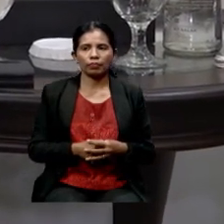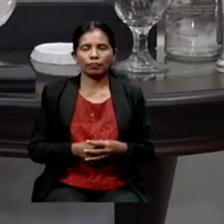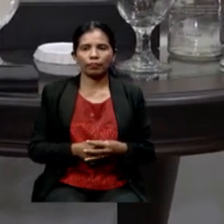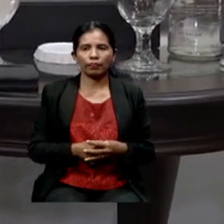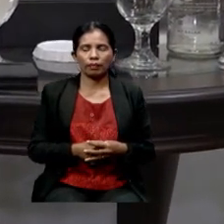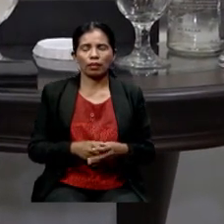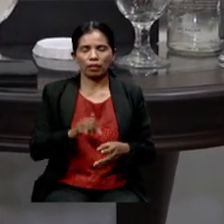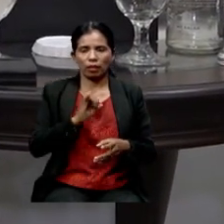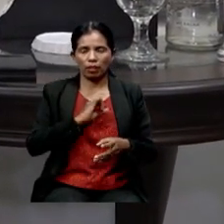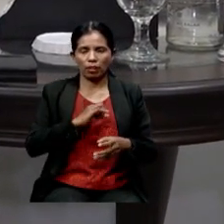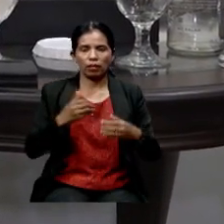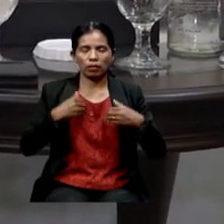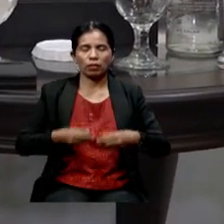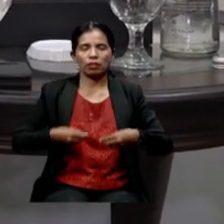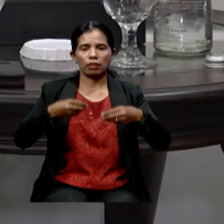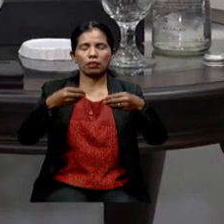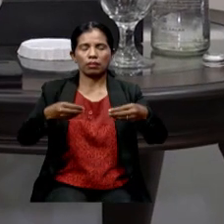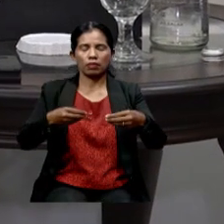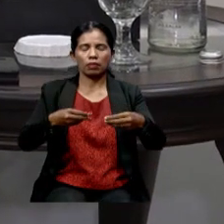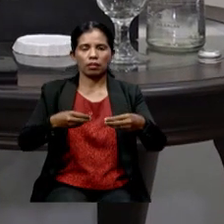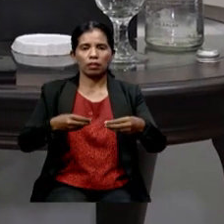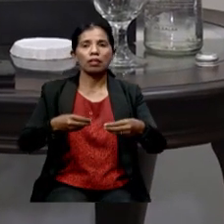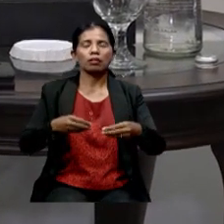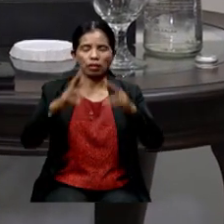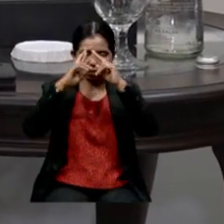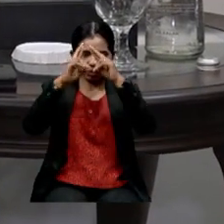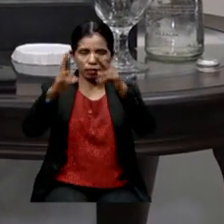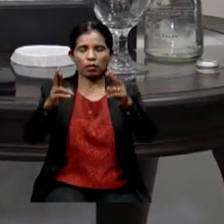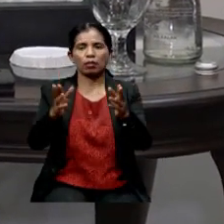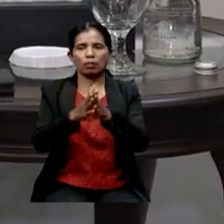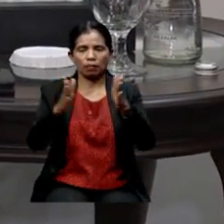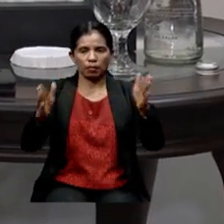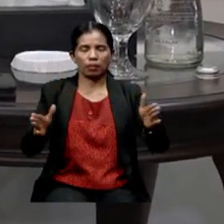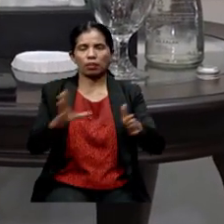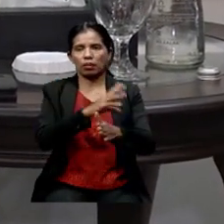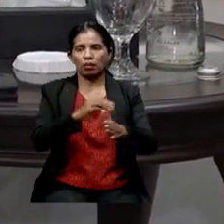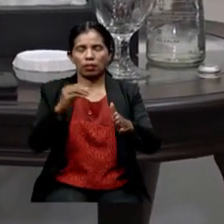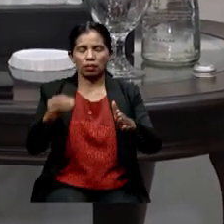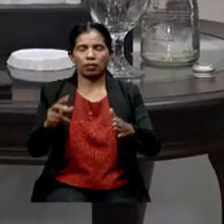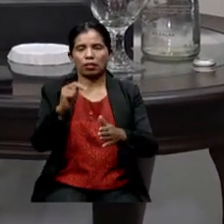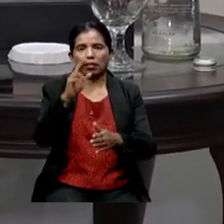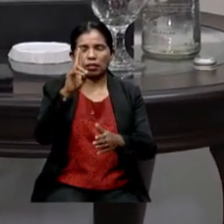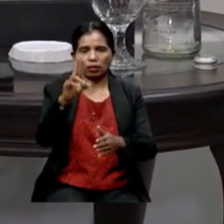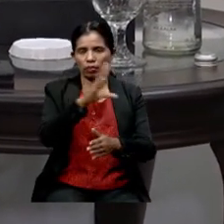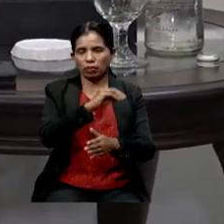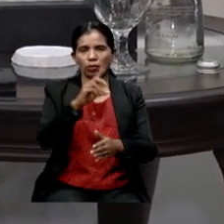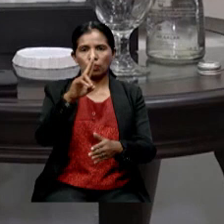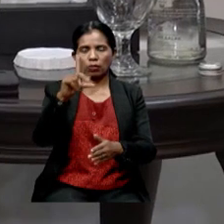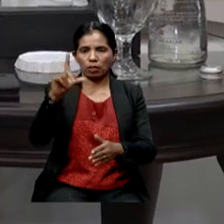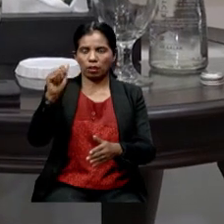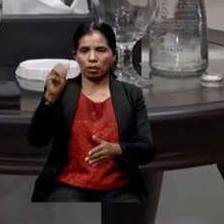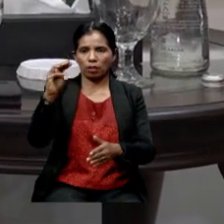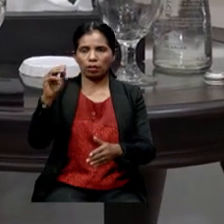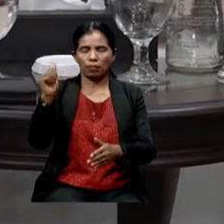I have the greatest respect, admiration for what Nahdlatul Ulama and Muhammadiyah has done